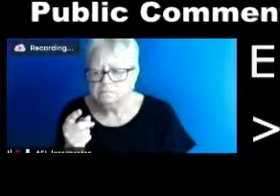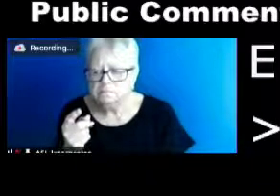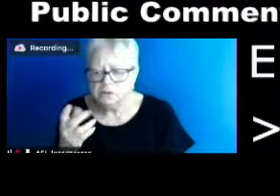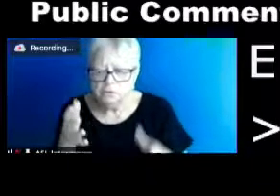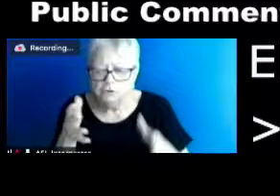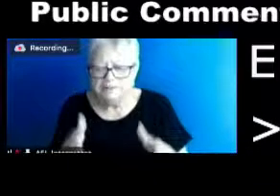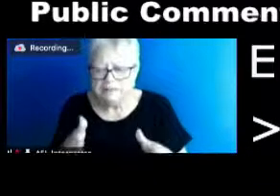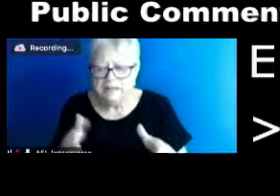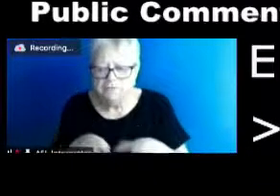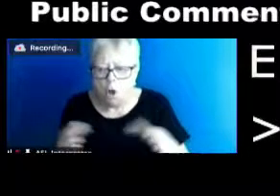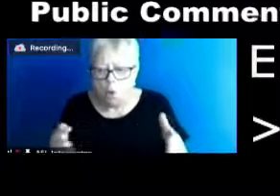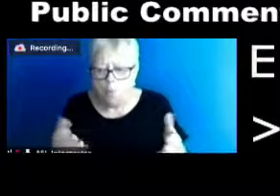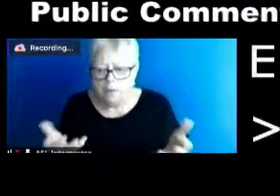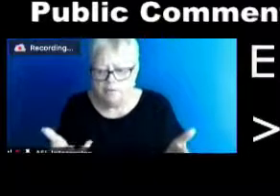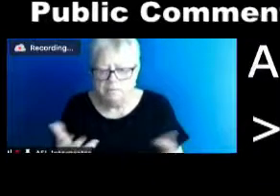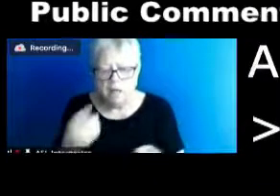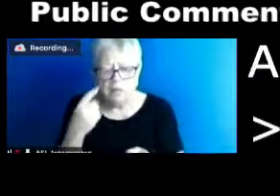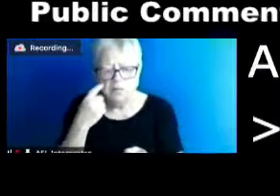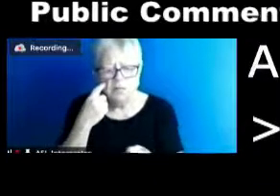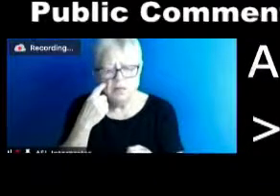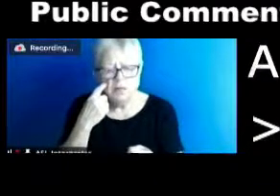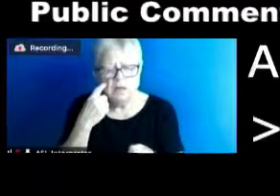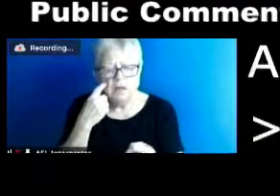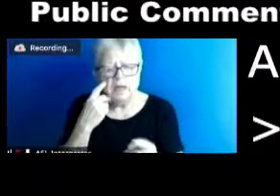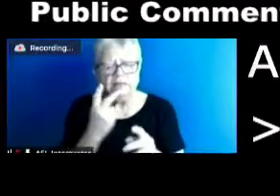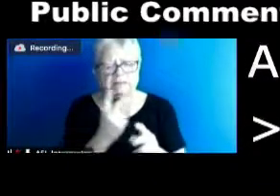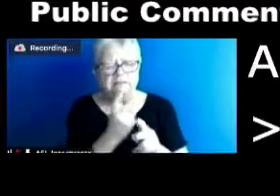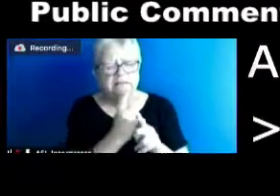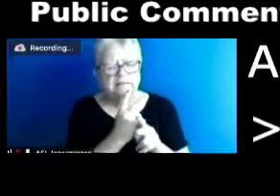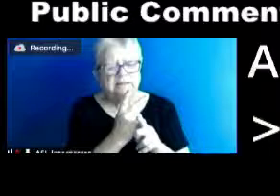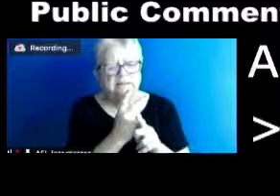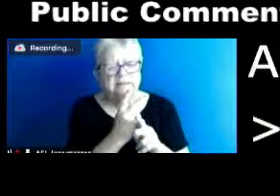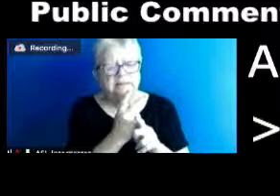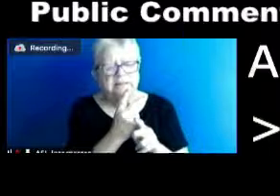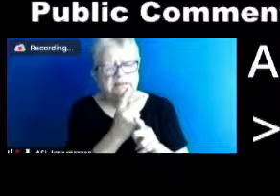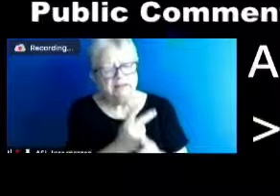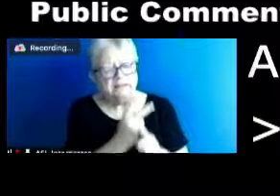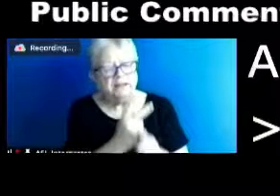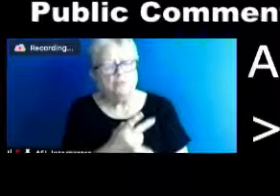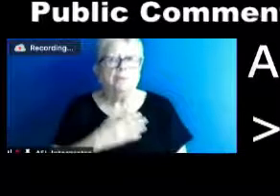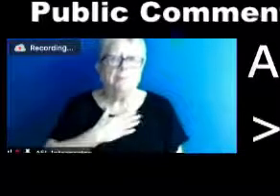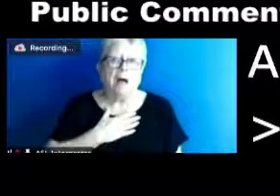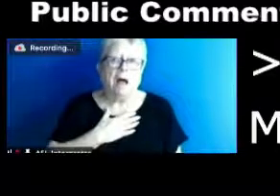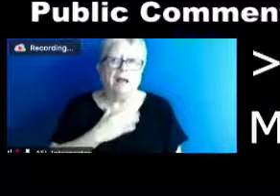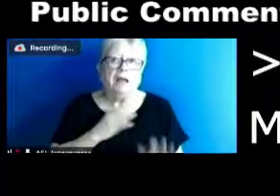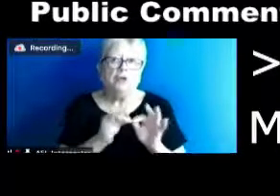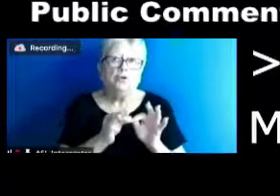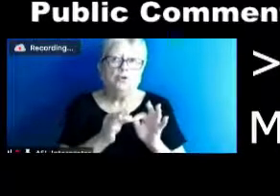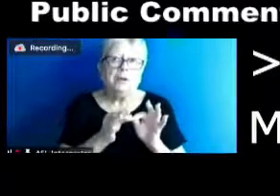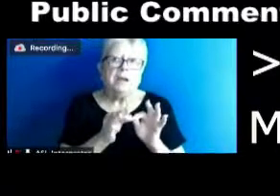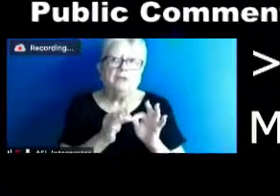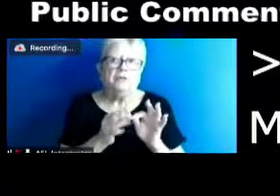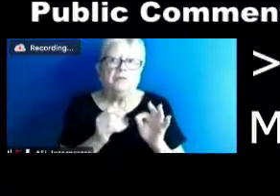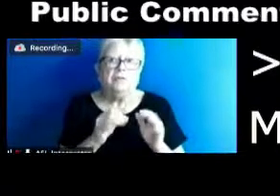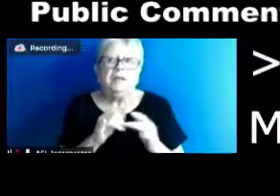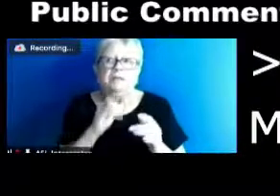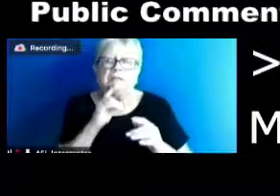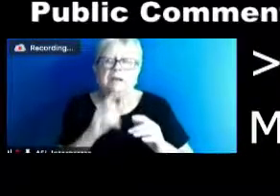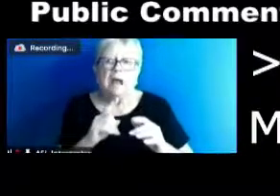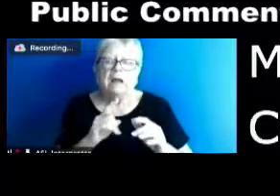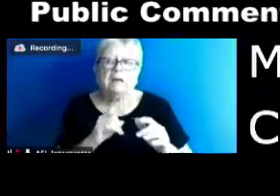Well, I think it covers, frankly, my interpretation of this is it covers Stromwasser,